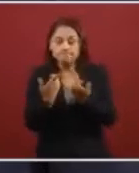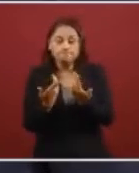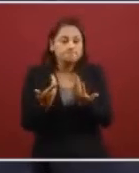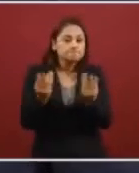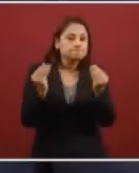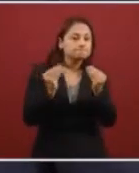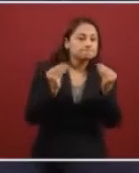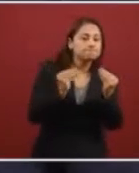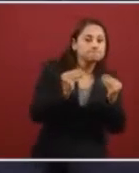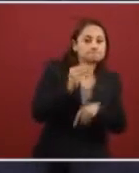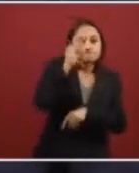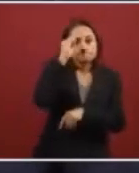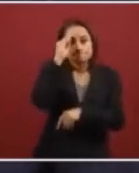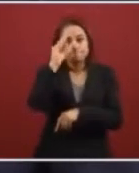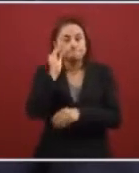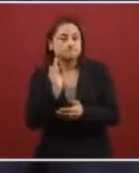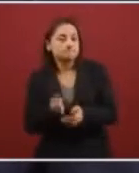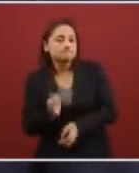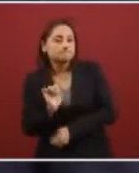Hemos